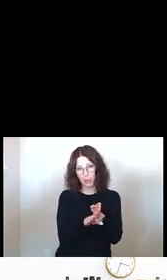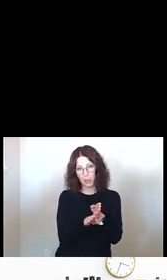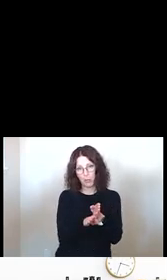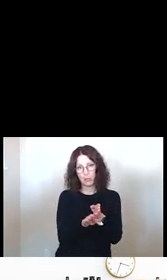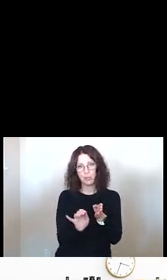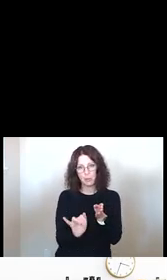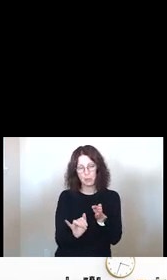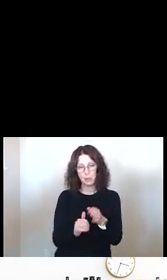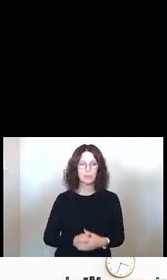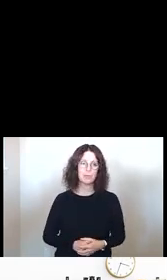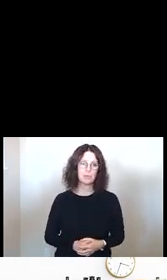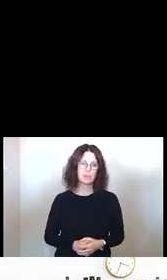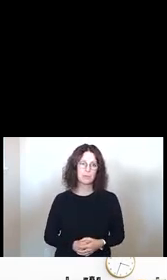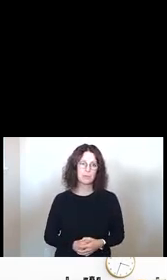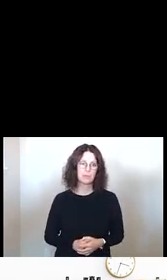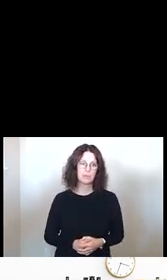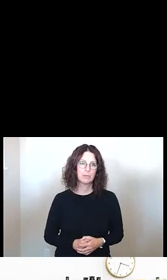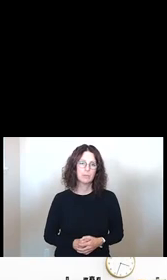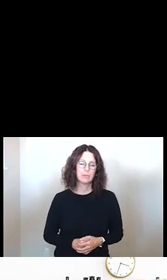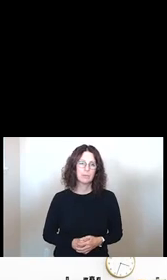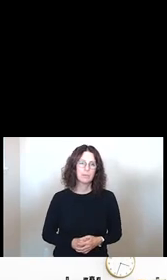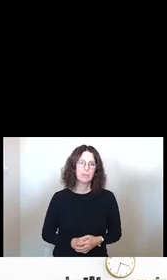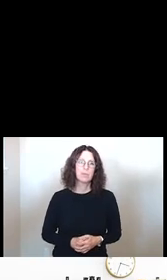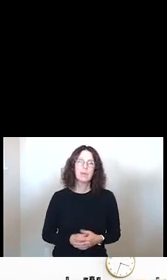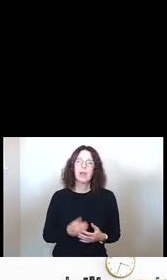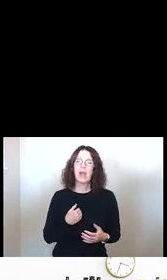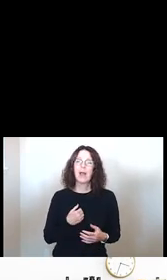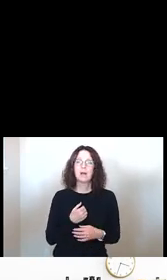They are one of two different streams, and students can do